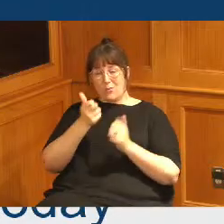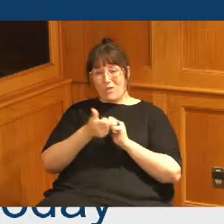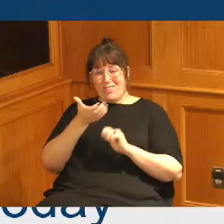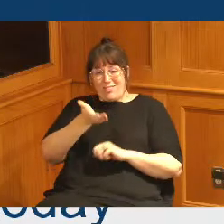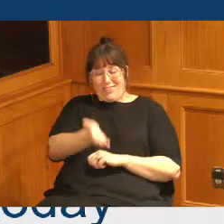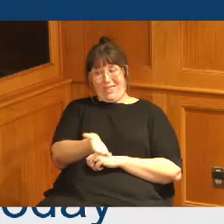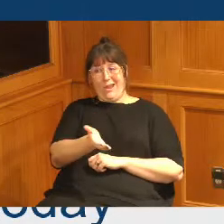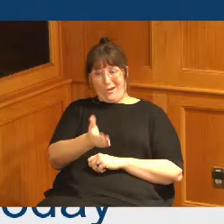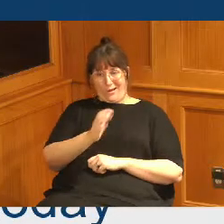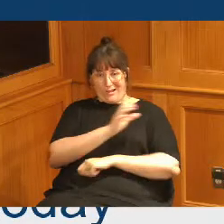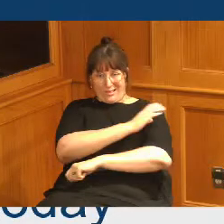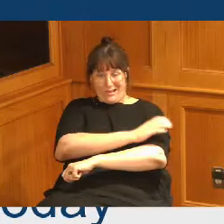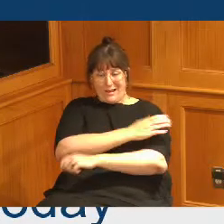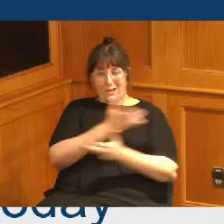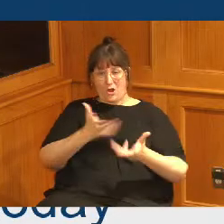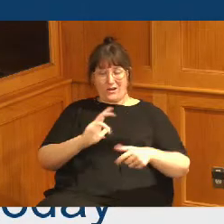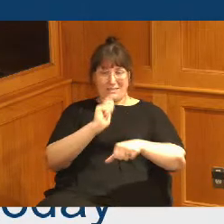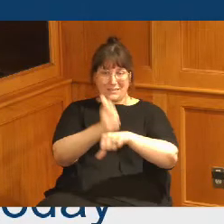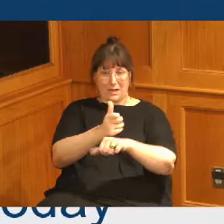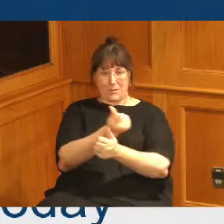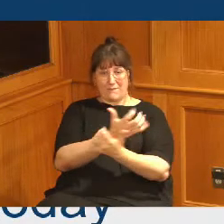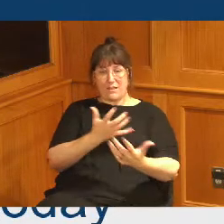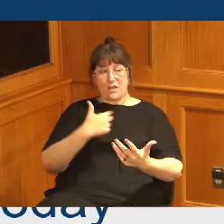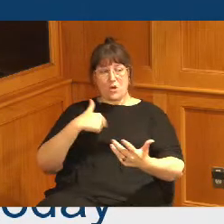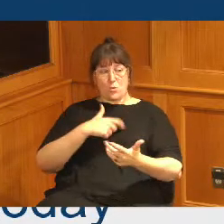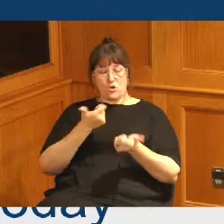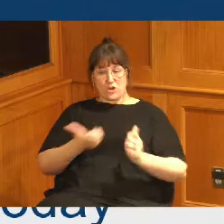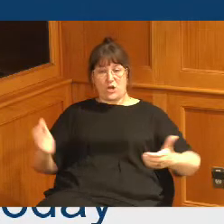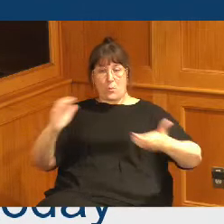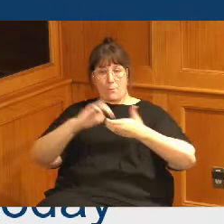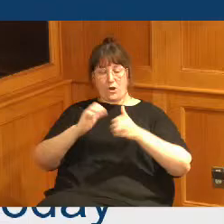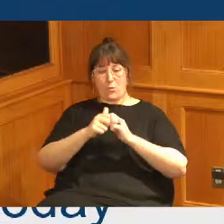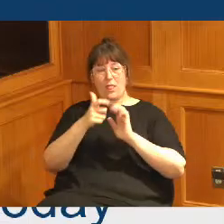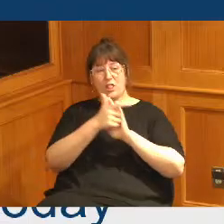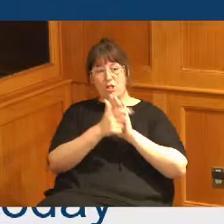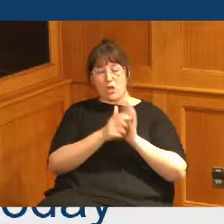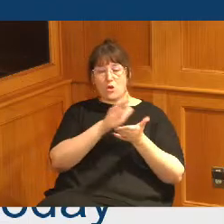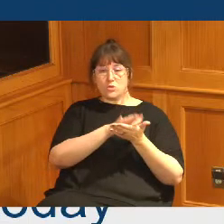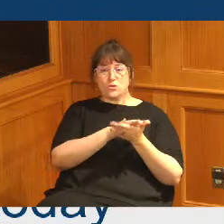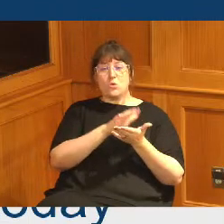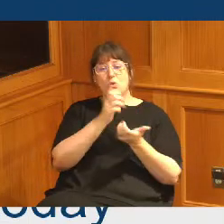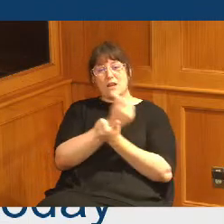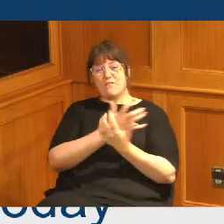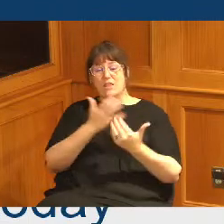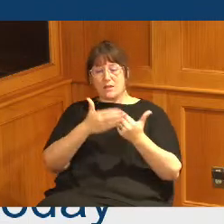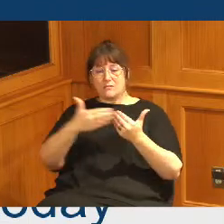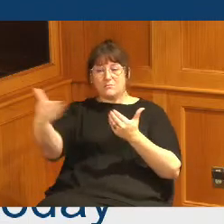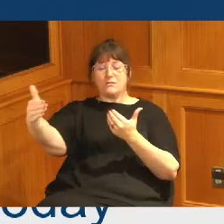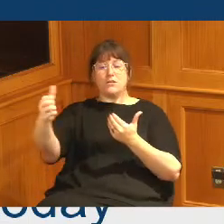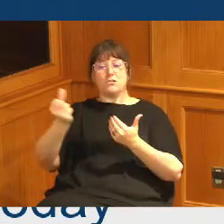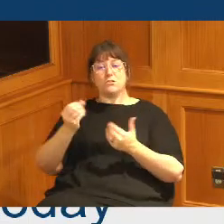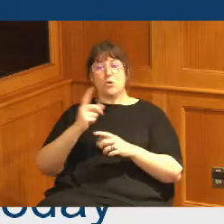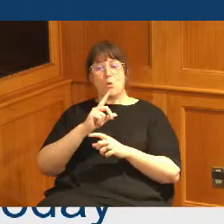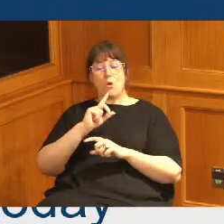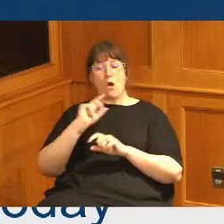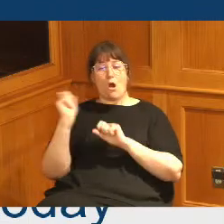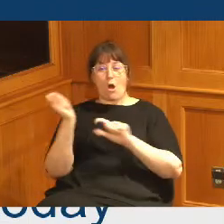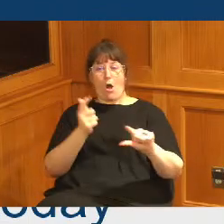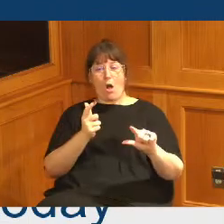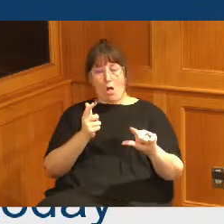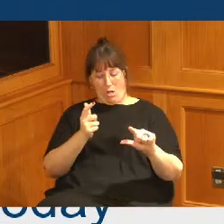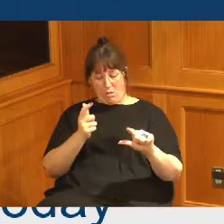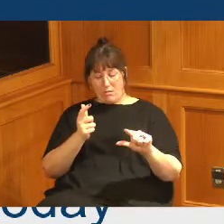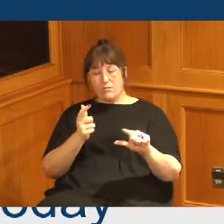up. And we are looking at additional opportunities to partner with the law school and the clinics and everything moving forward to ensure that, especially for all of these pro